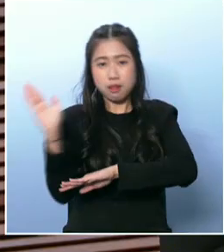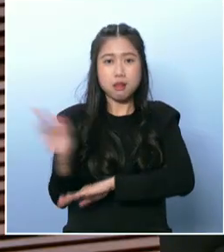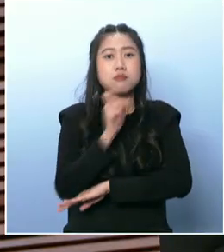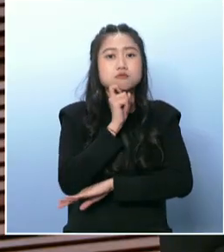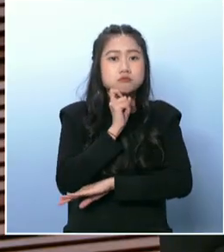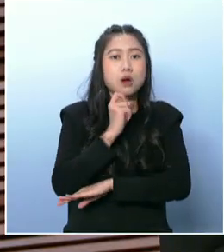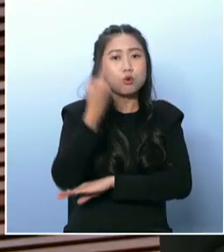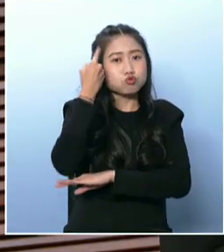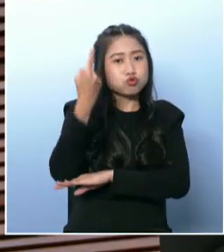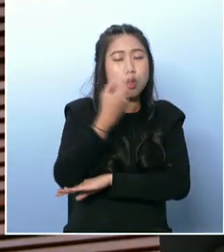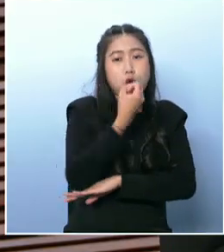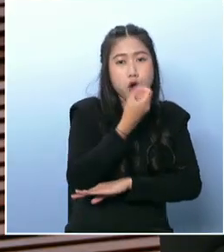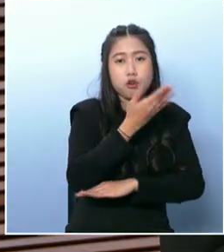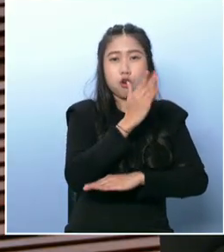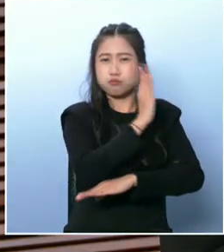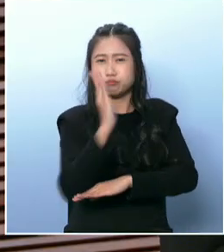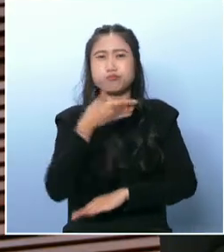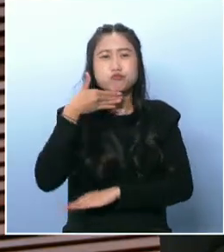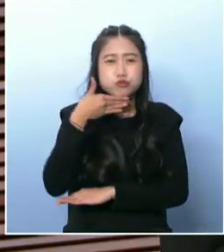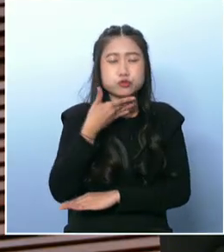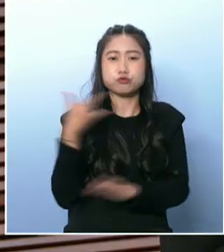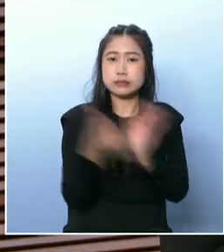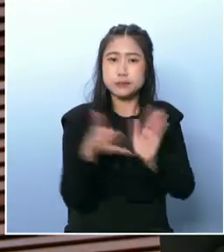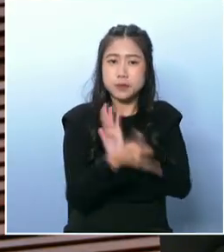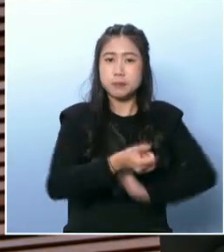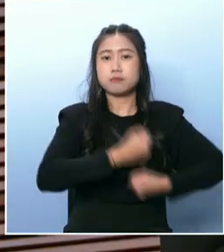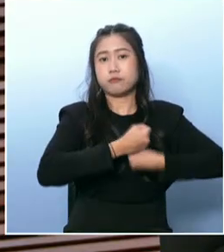locally, but as mentioned, we have different